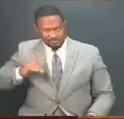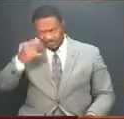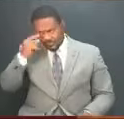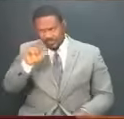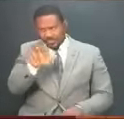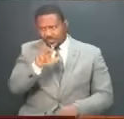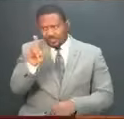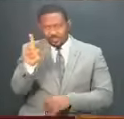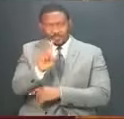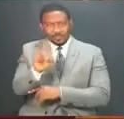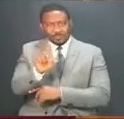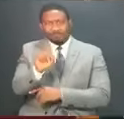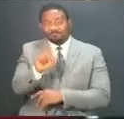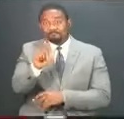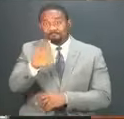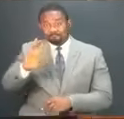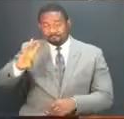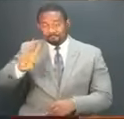Mr. Speaker.